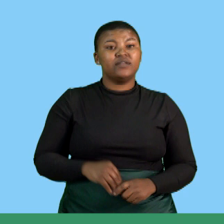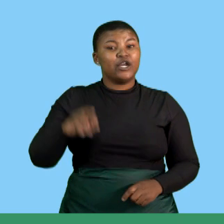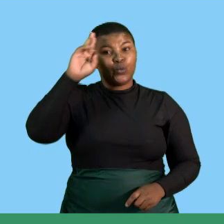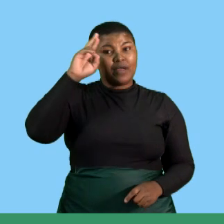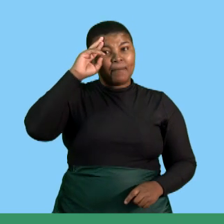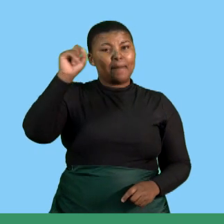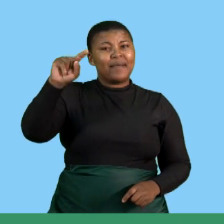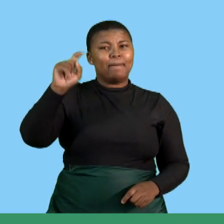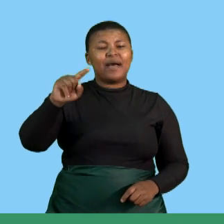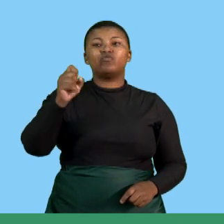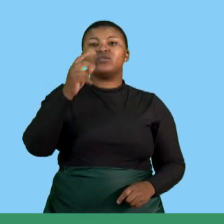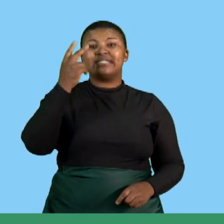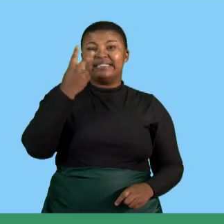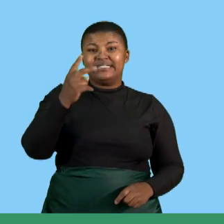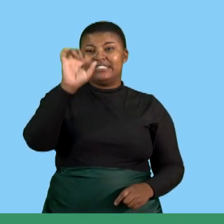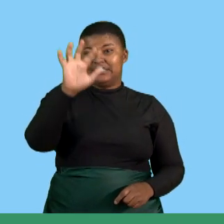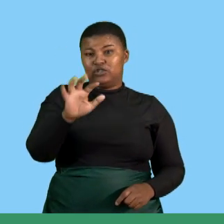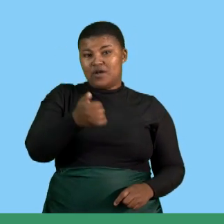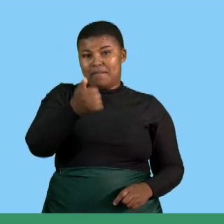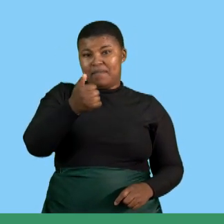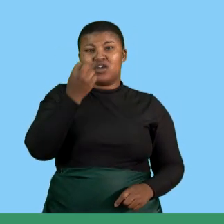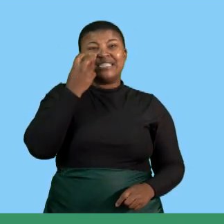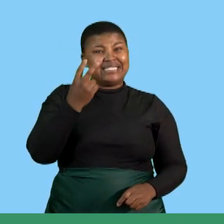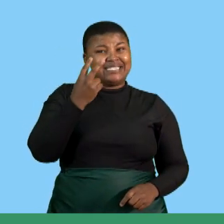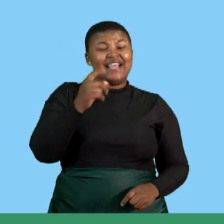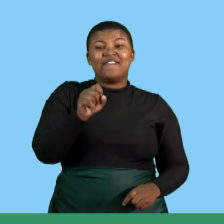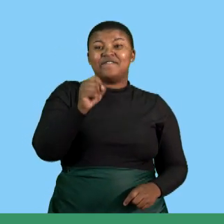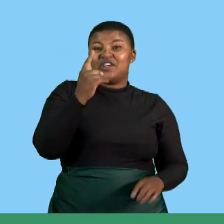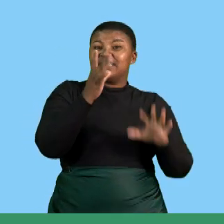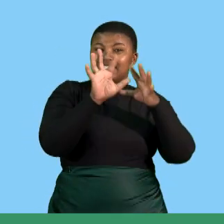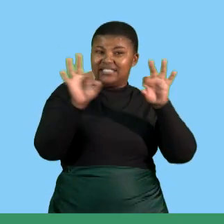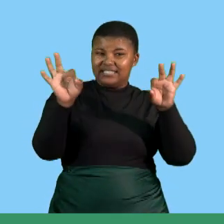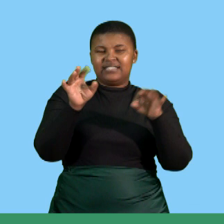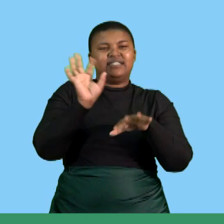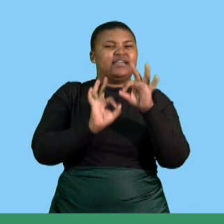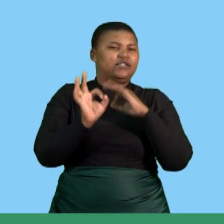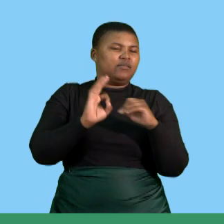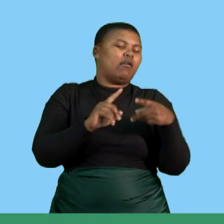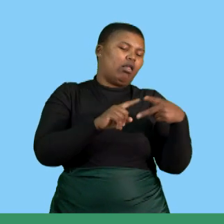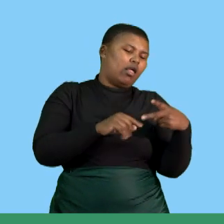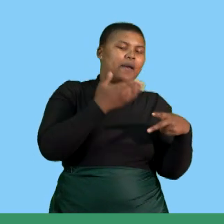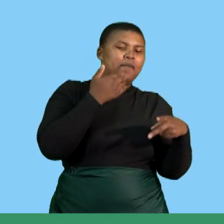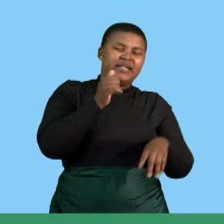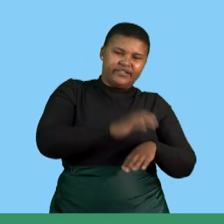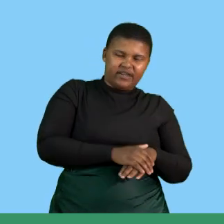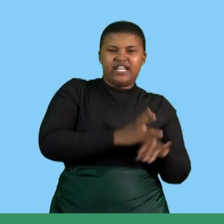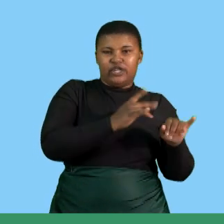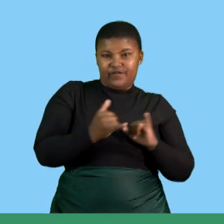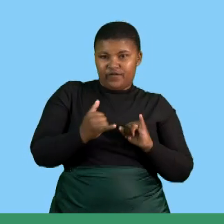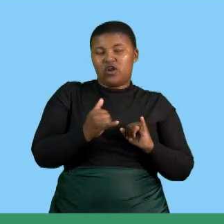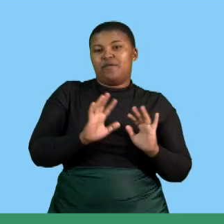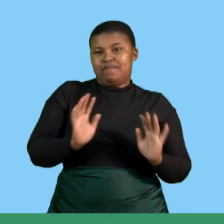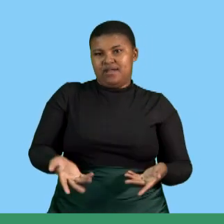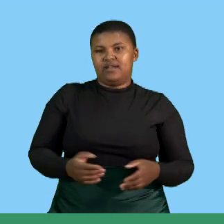to the scenario, we see that, of course, the first sentence, Scooby and Shaggy are best friends, is kind of an